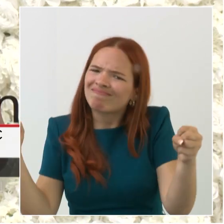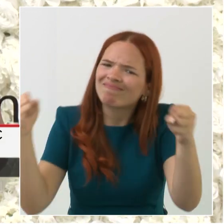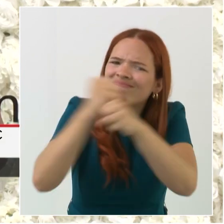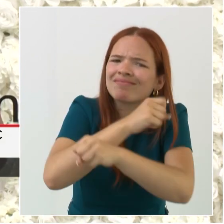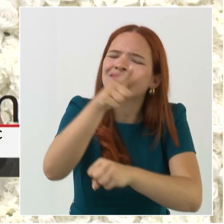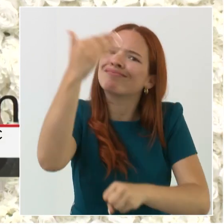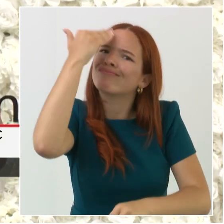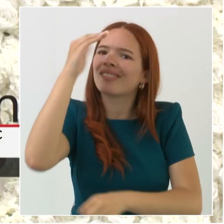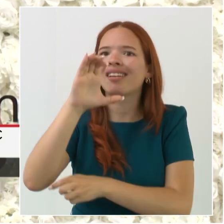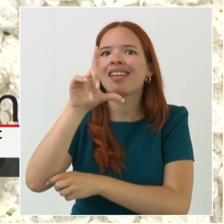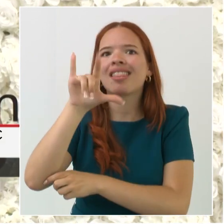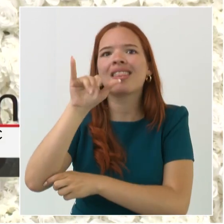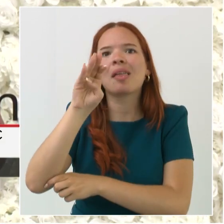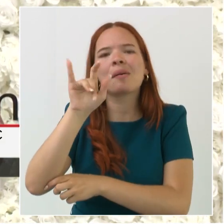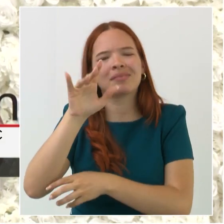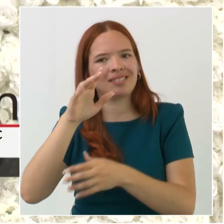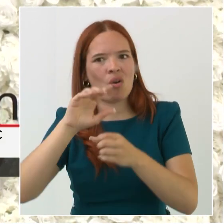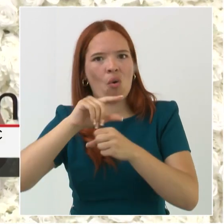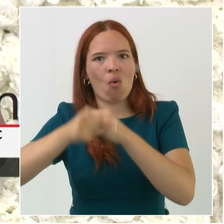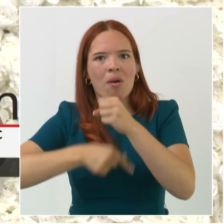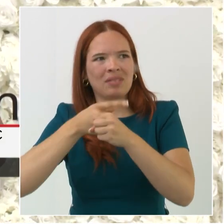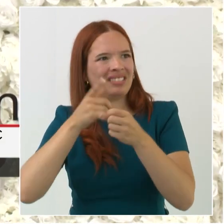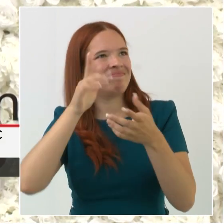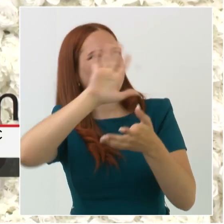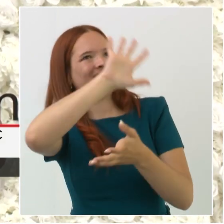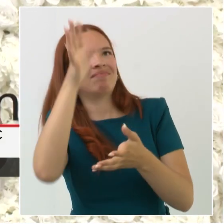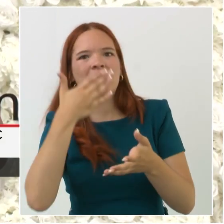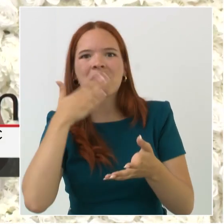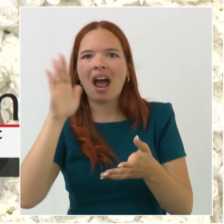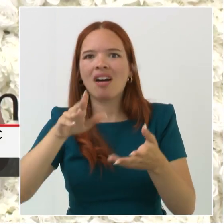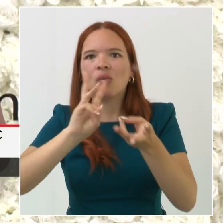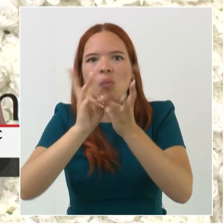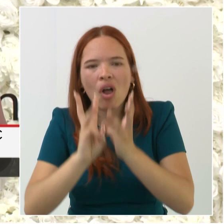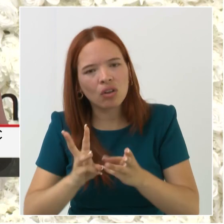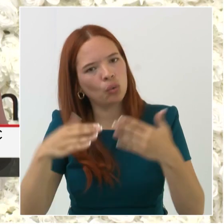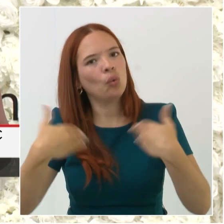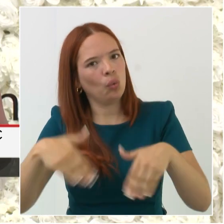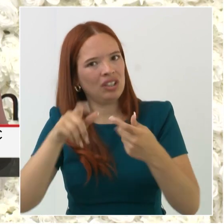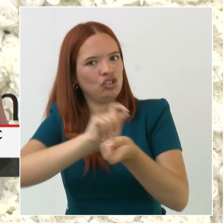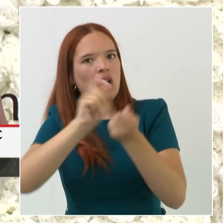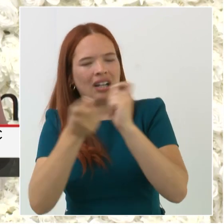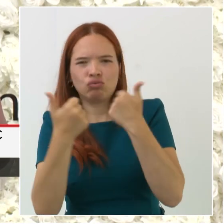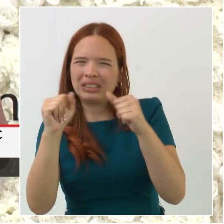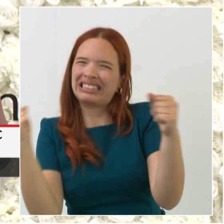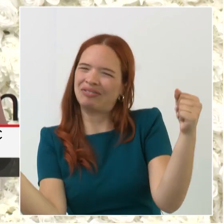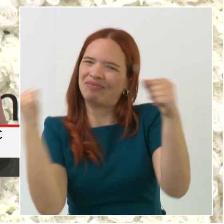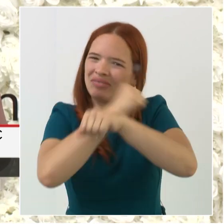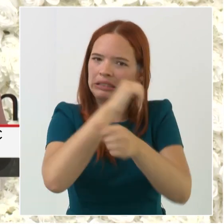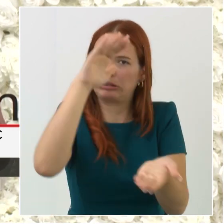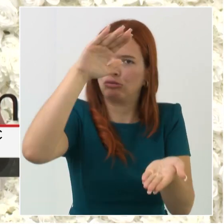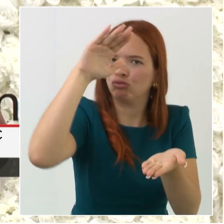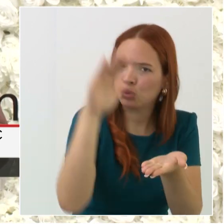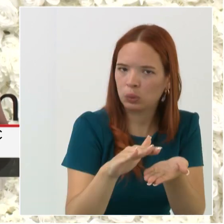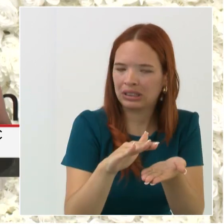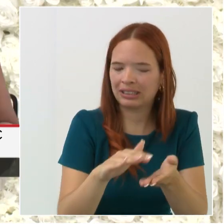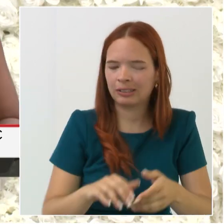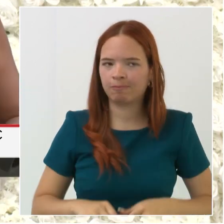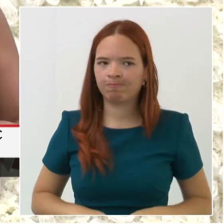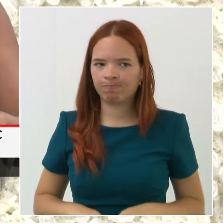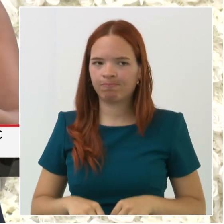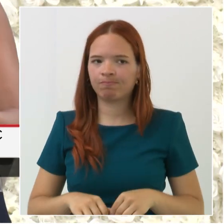allow the district to stand above jurisdictions around the country. It has been